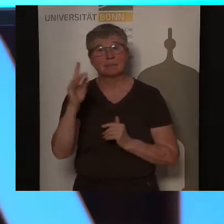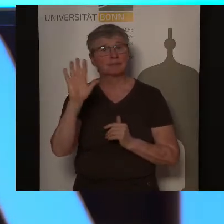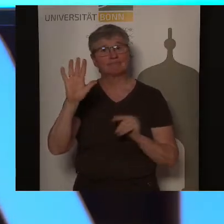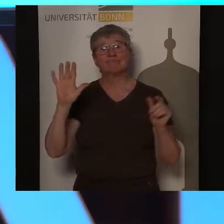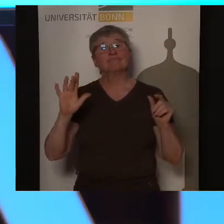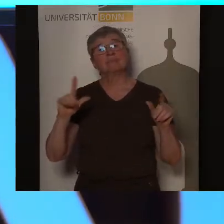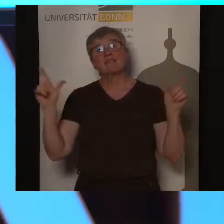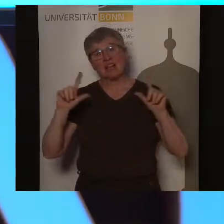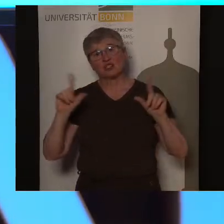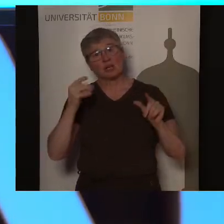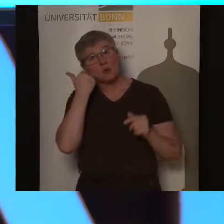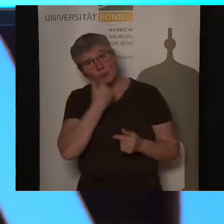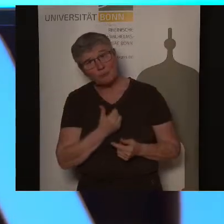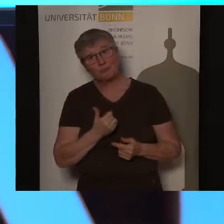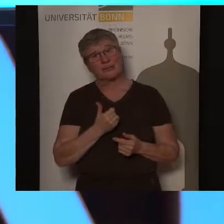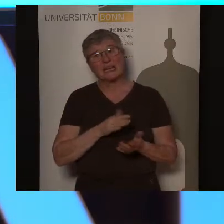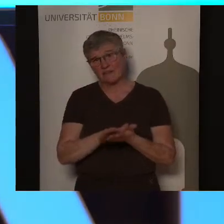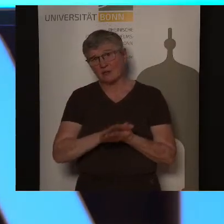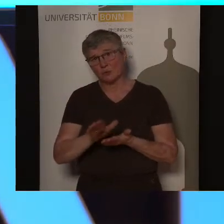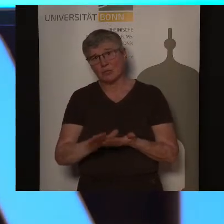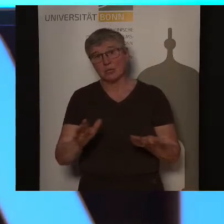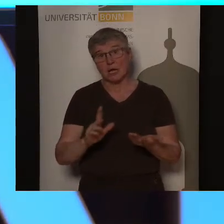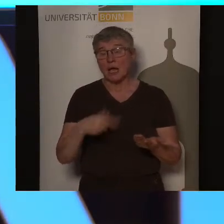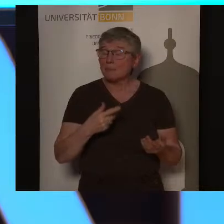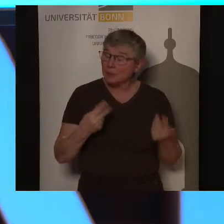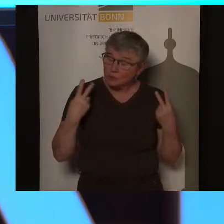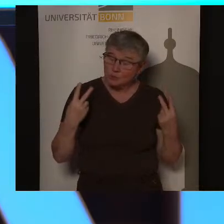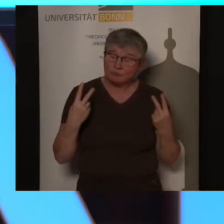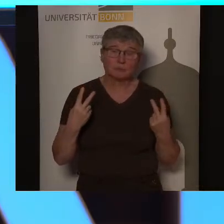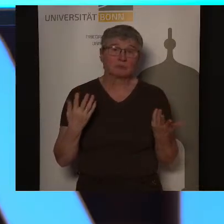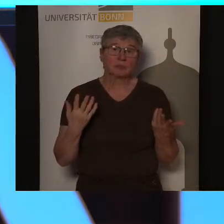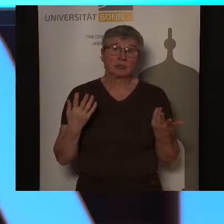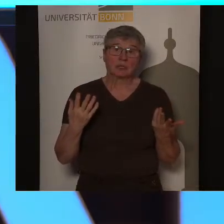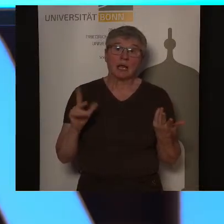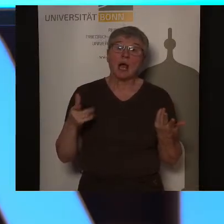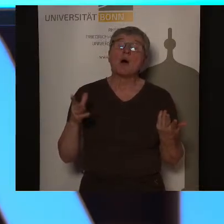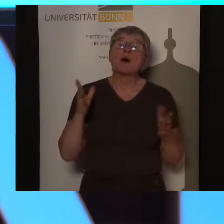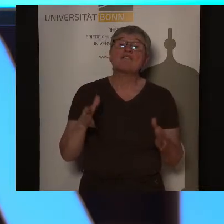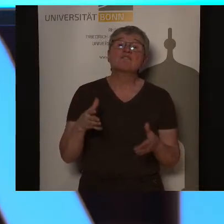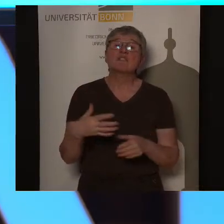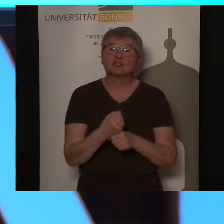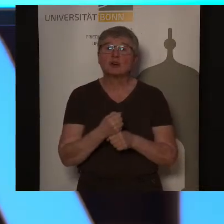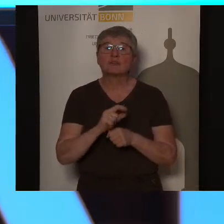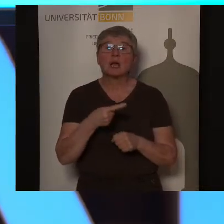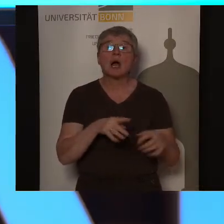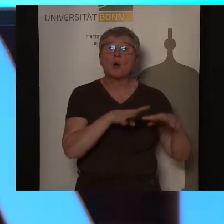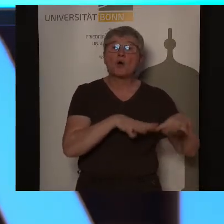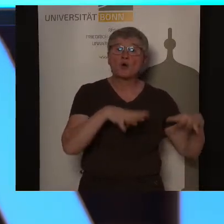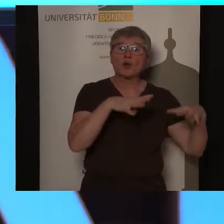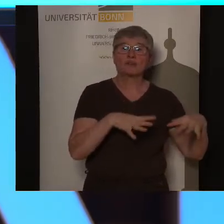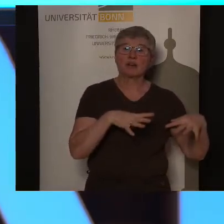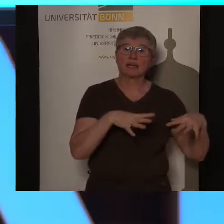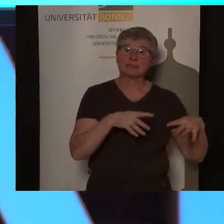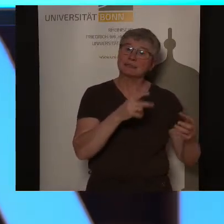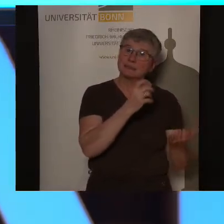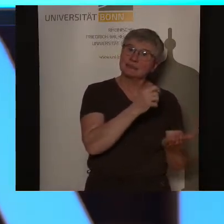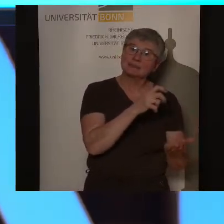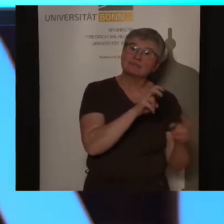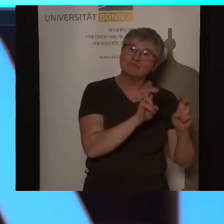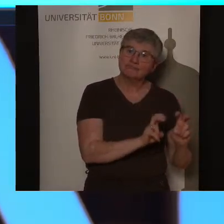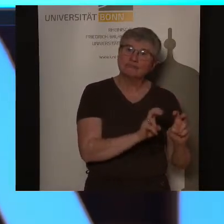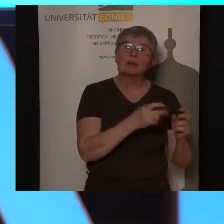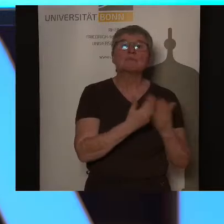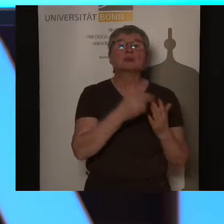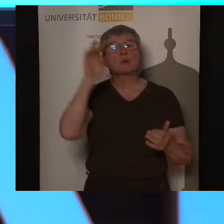important. I can only beg you to really evaluate your classes. It's really important. But we are involved in this process. We are also part